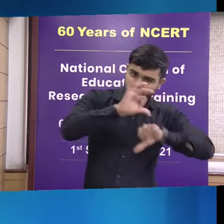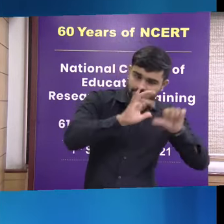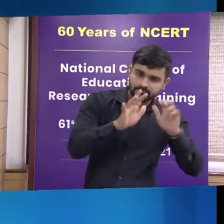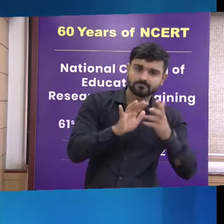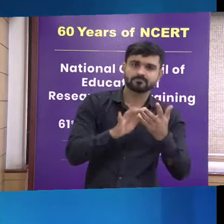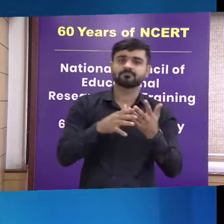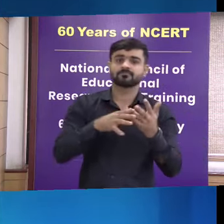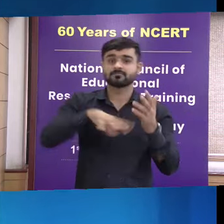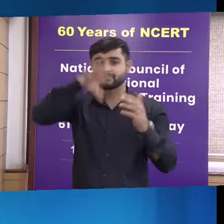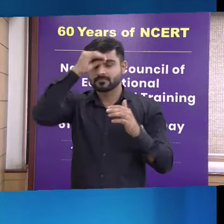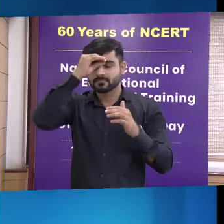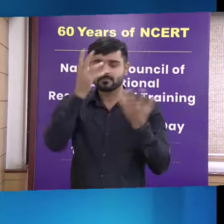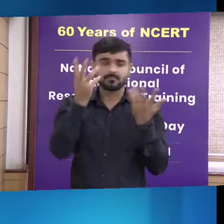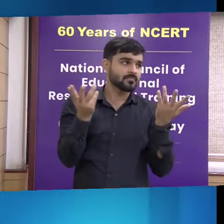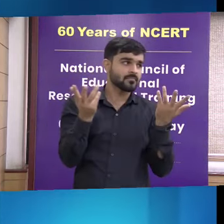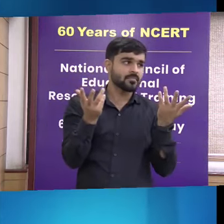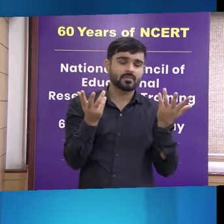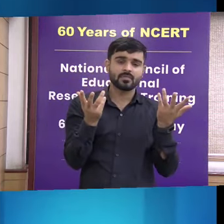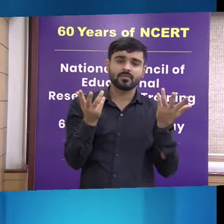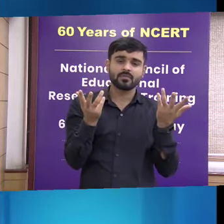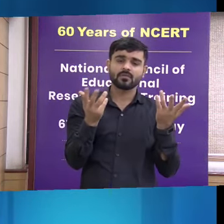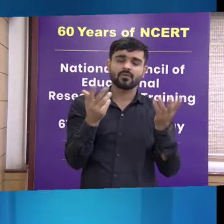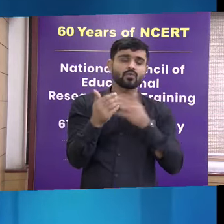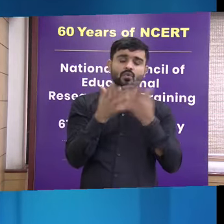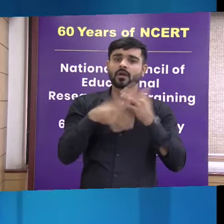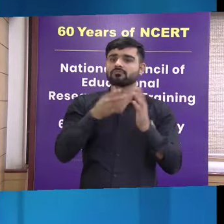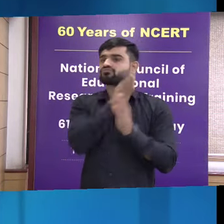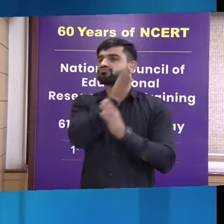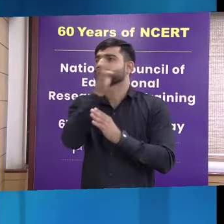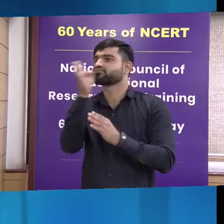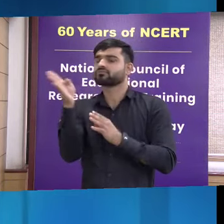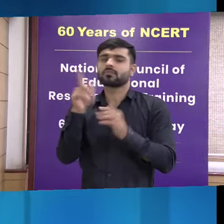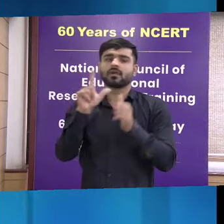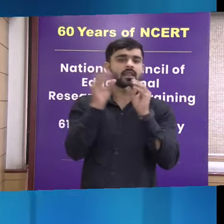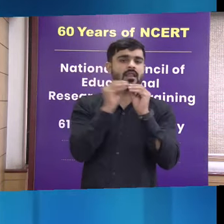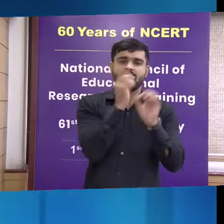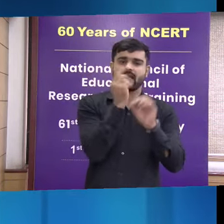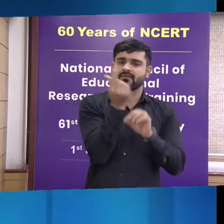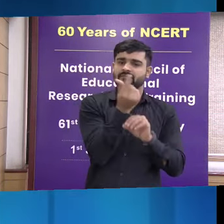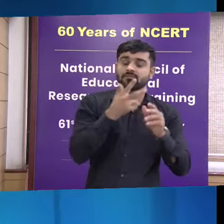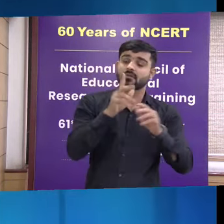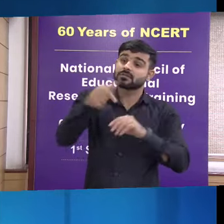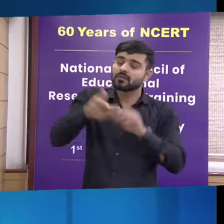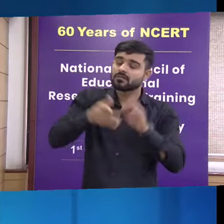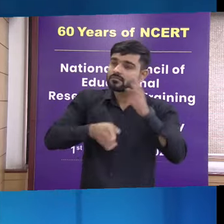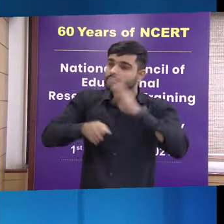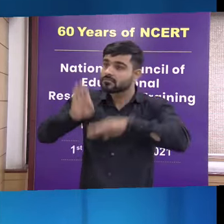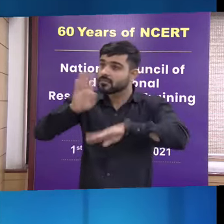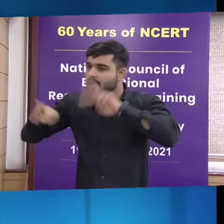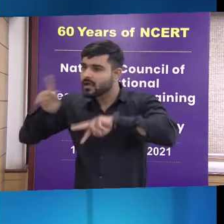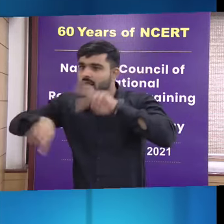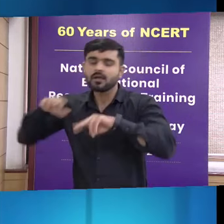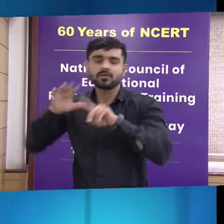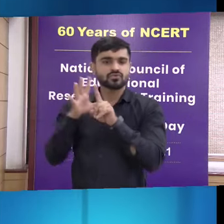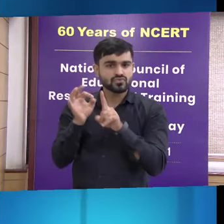can learn without lab. Go to the field, touch the bark of the tree, and start to